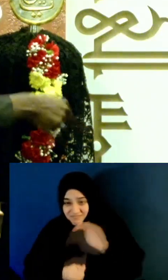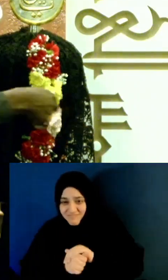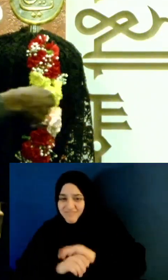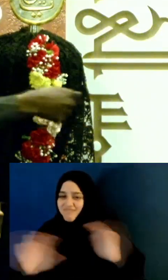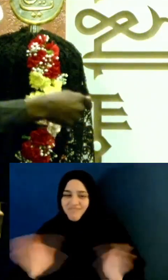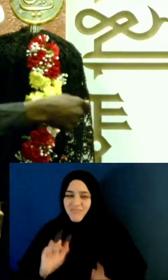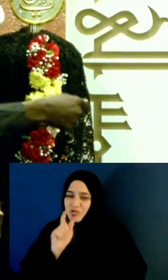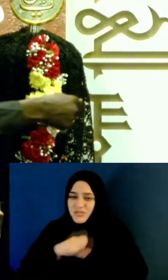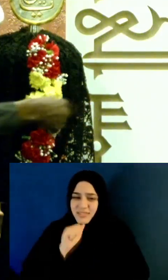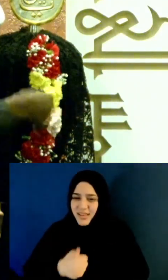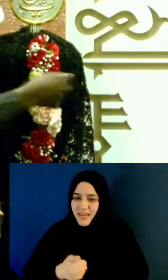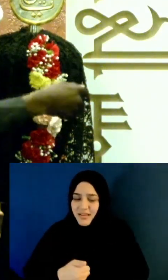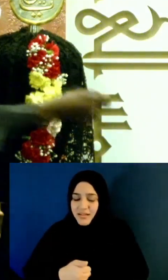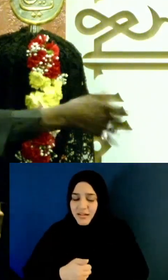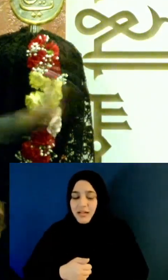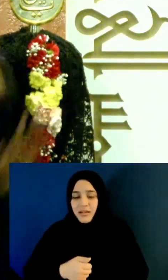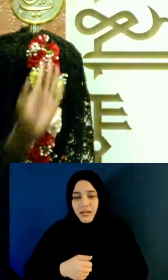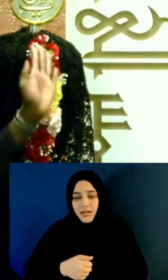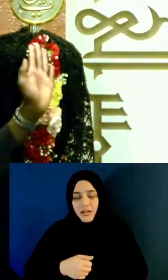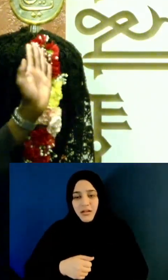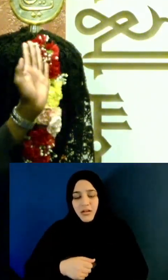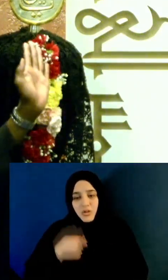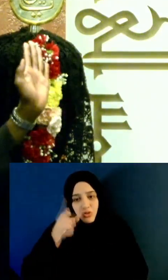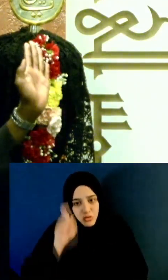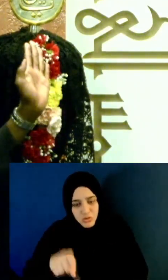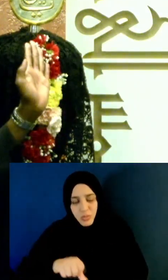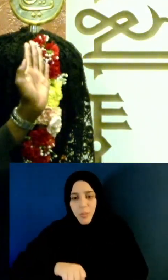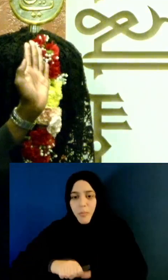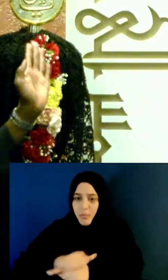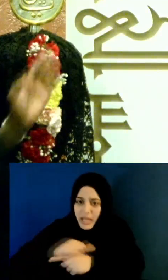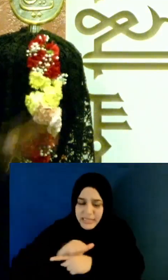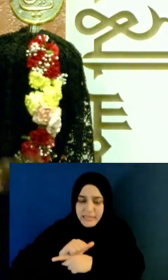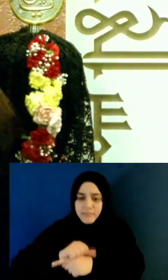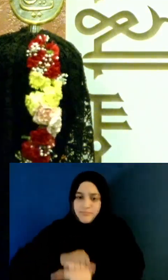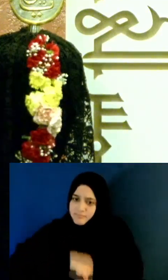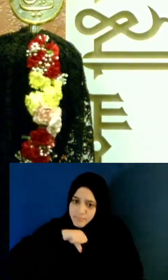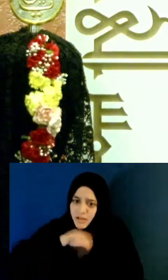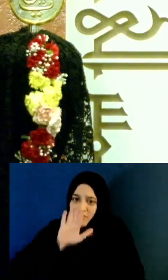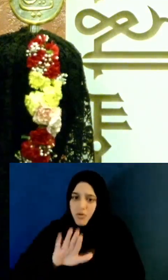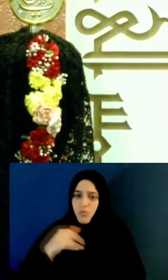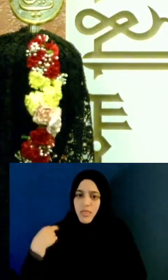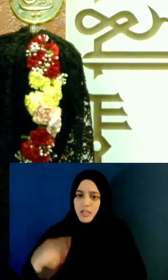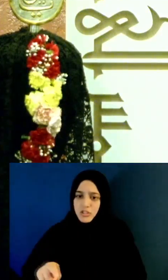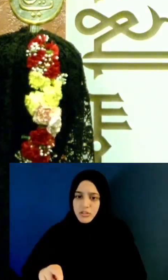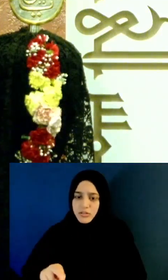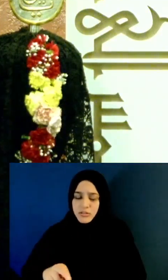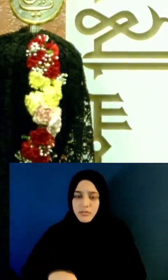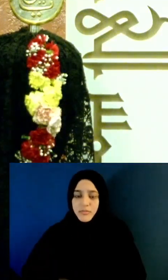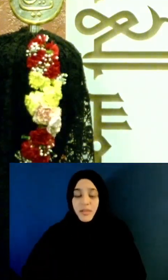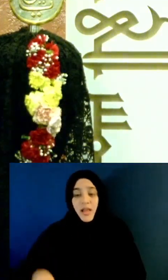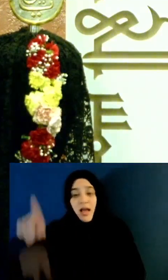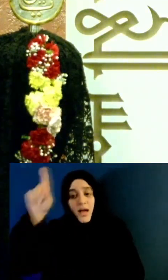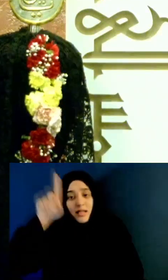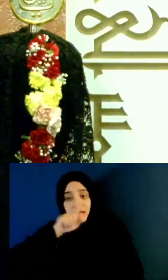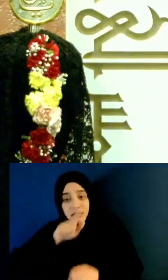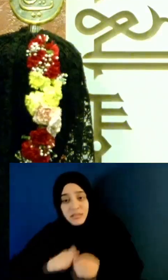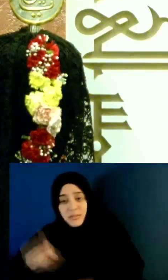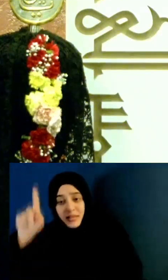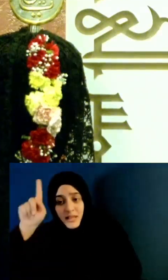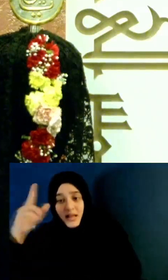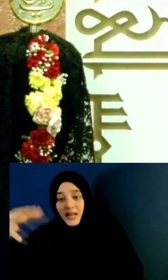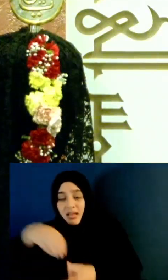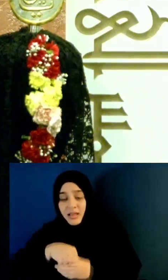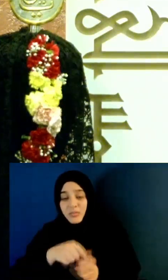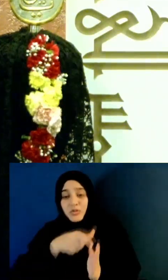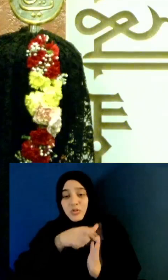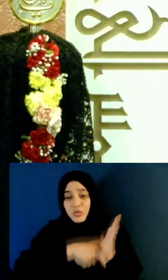not to practice and be proud of our religion. Allah tabaraka wa ta'ala in Surah